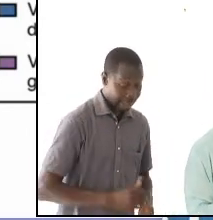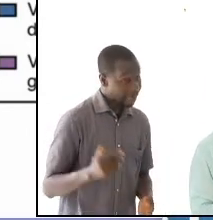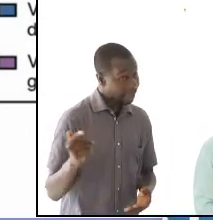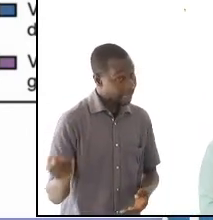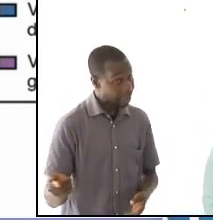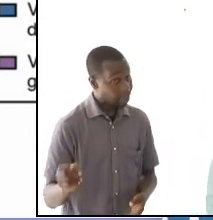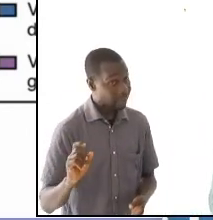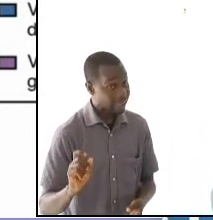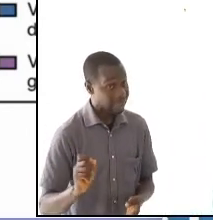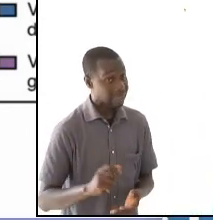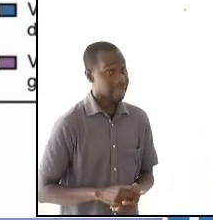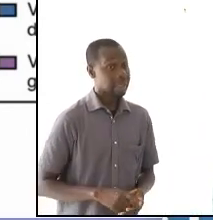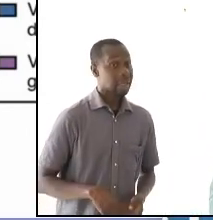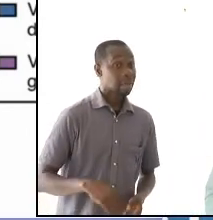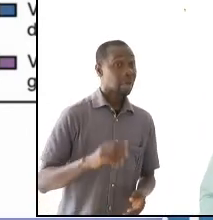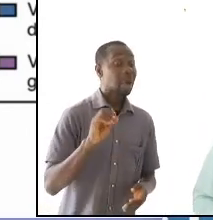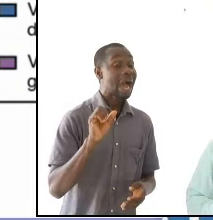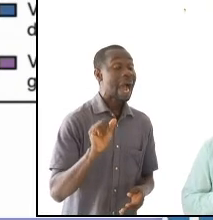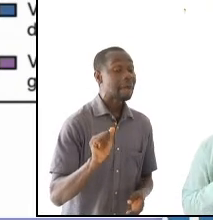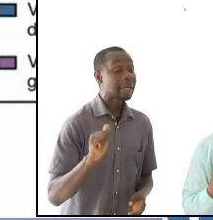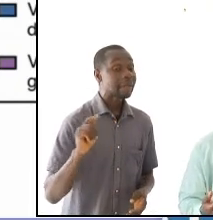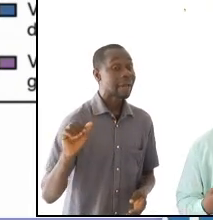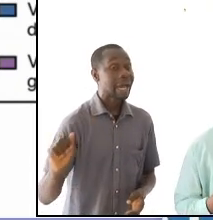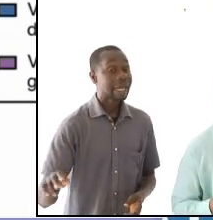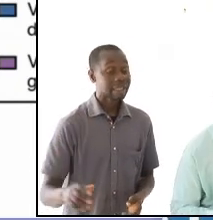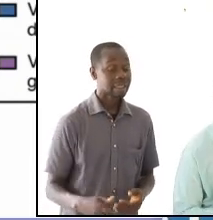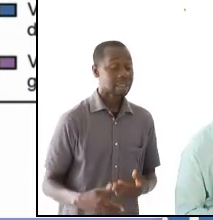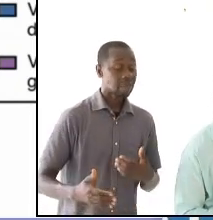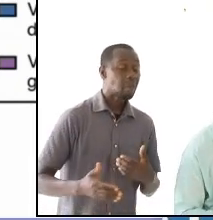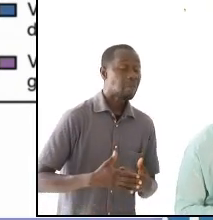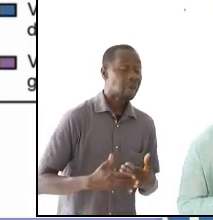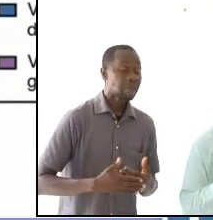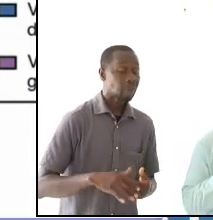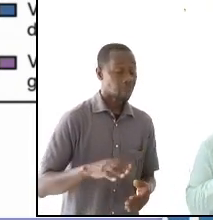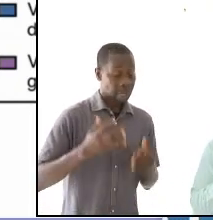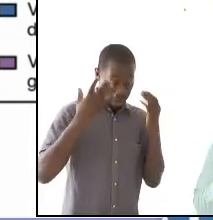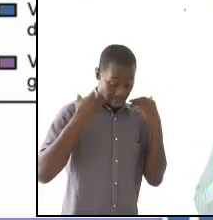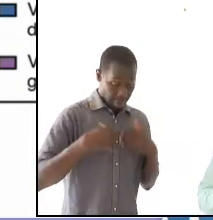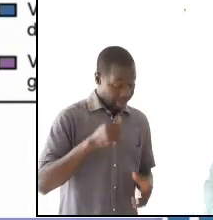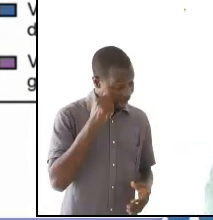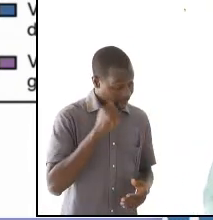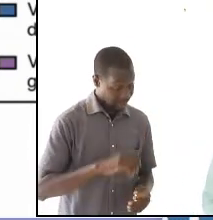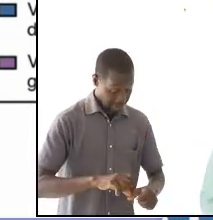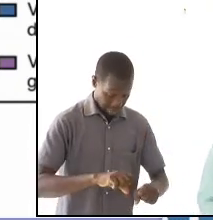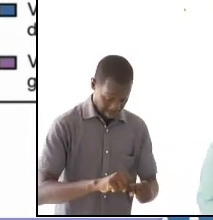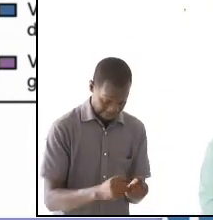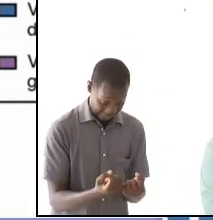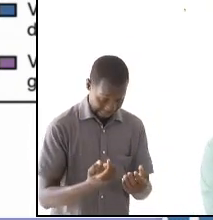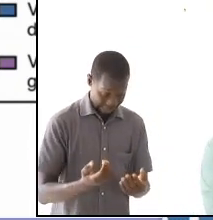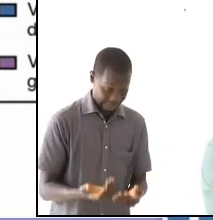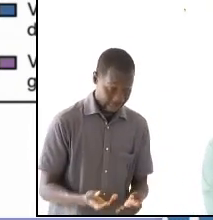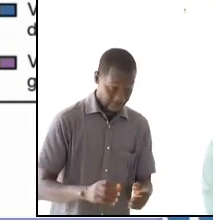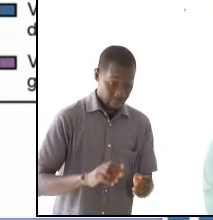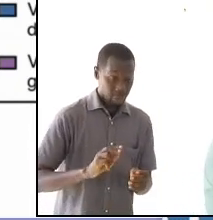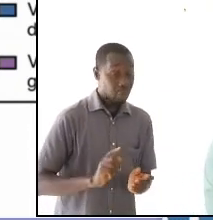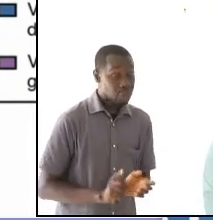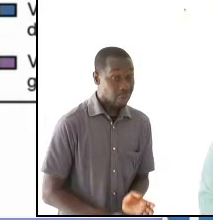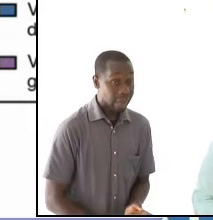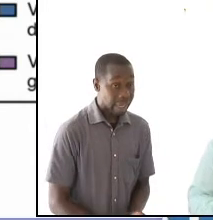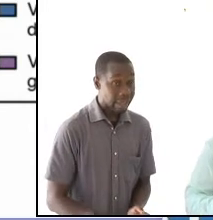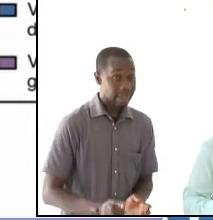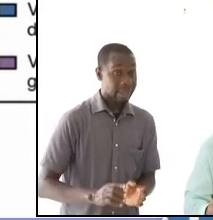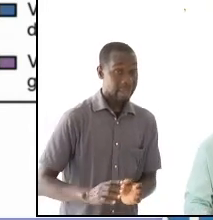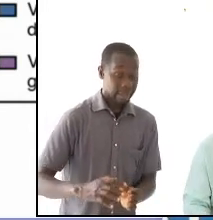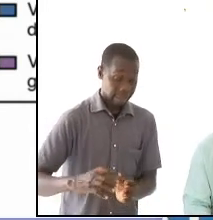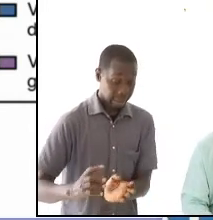glycogen. And for amino acids, if it is more than what the body can use, it is further broken down into urea and